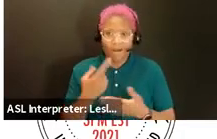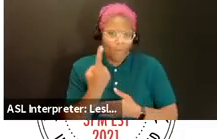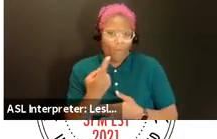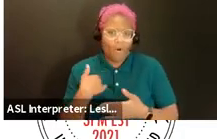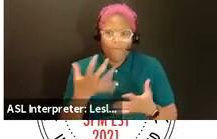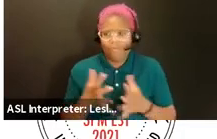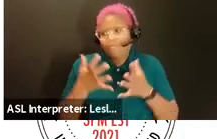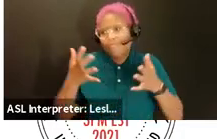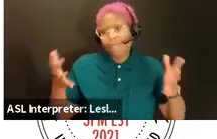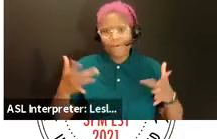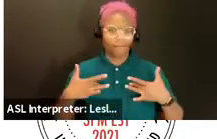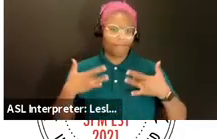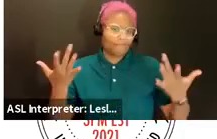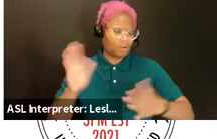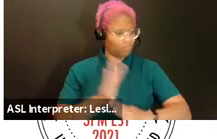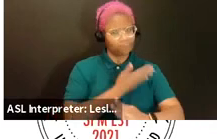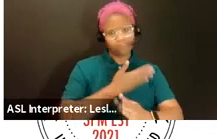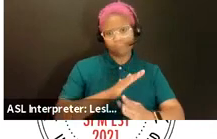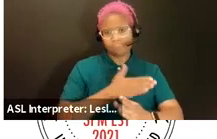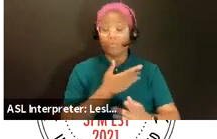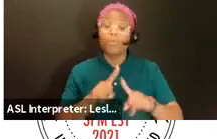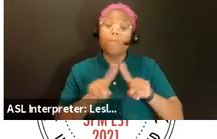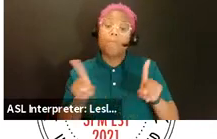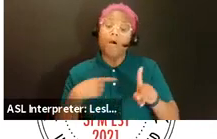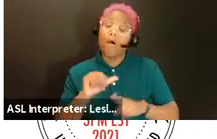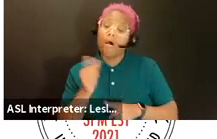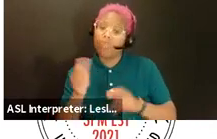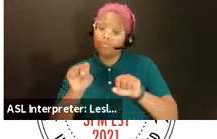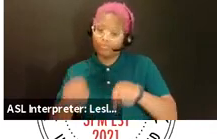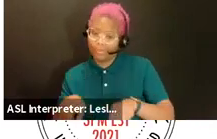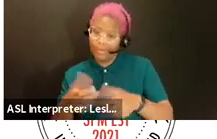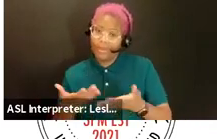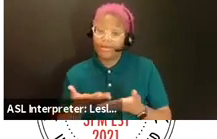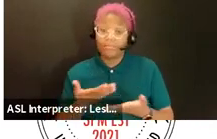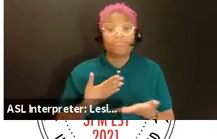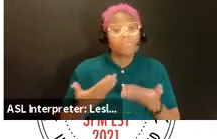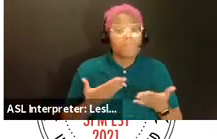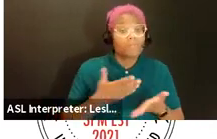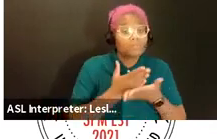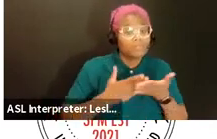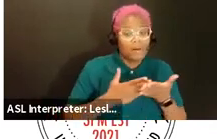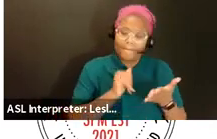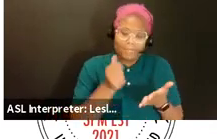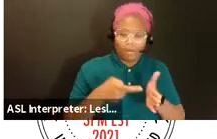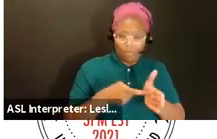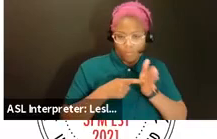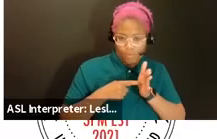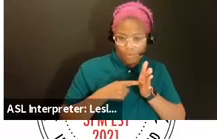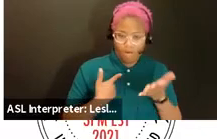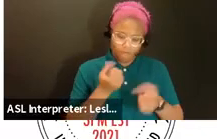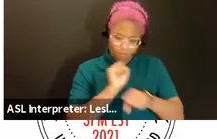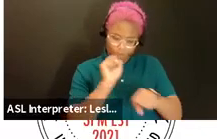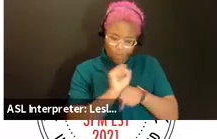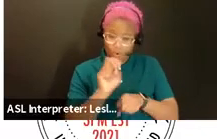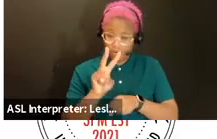are situations where an employment-based visa wouldn't be required. And there's a lot more